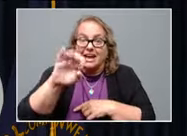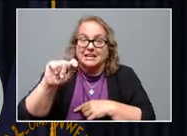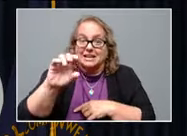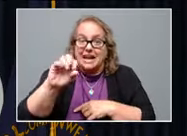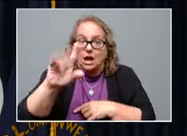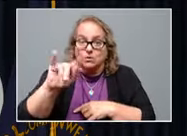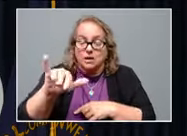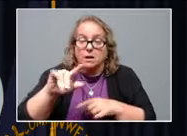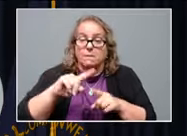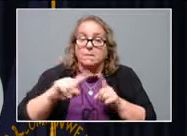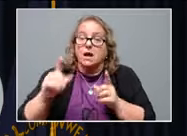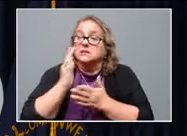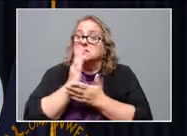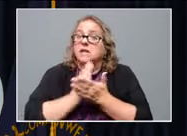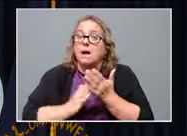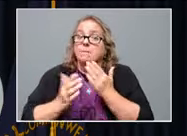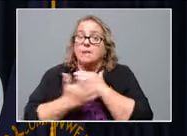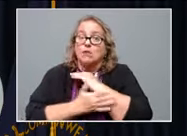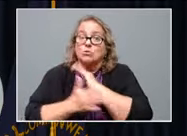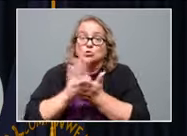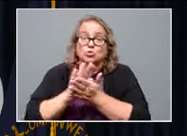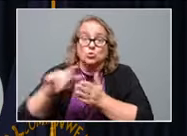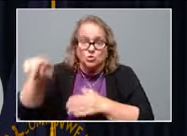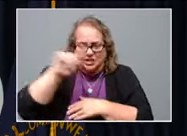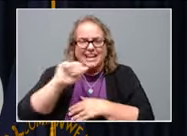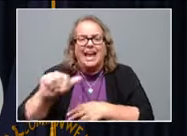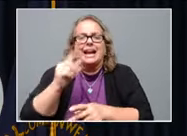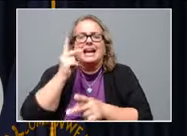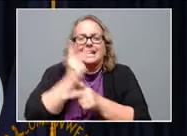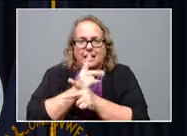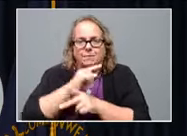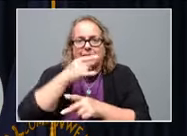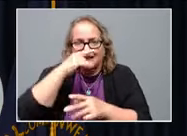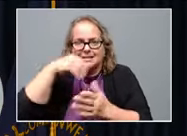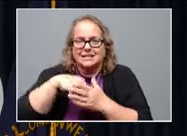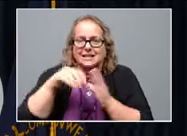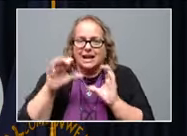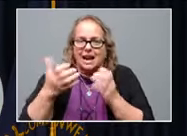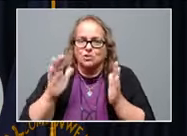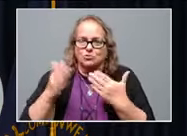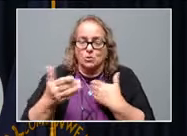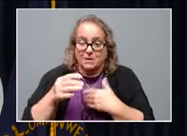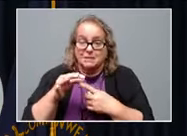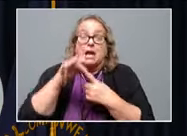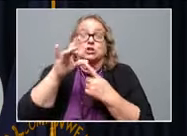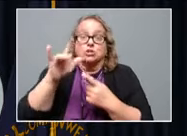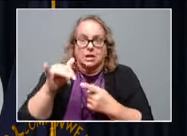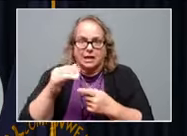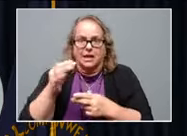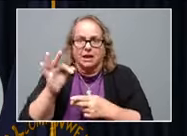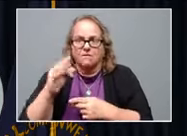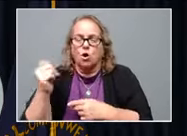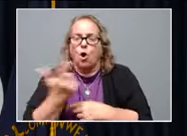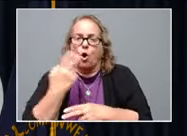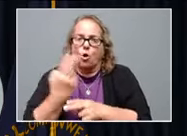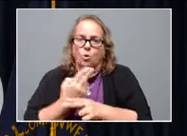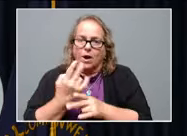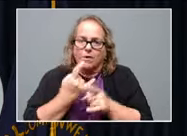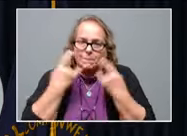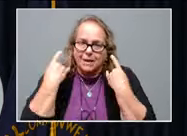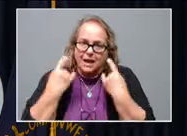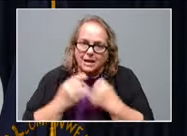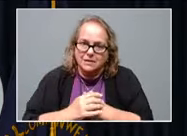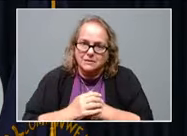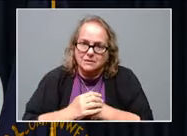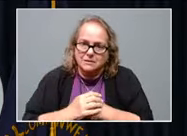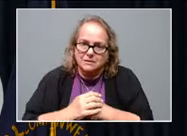keep kids in the classroom, especially where they've been diligent about wearing their masks. I've seen that in